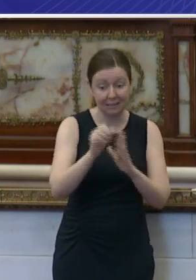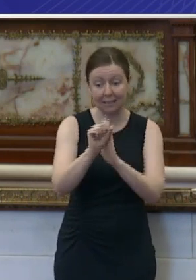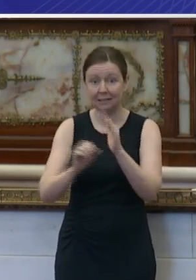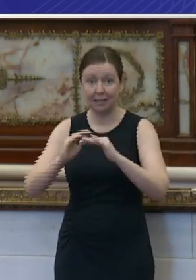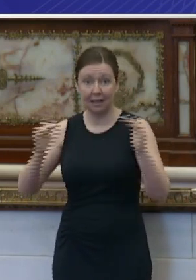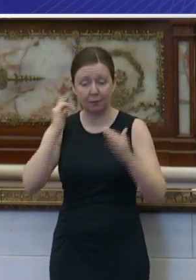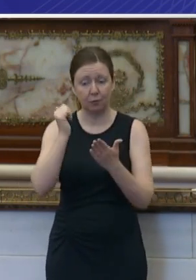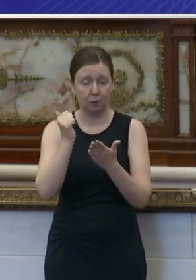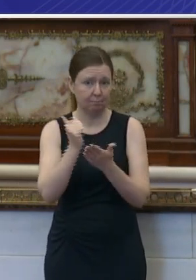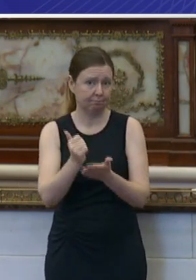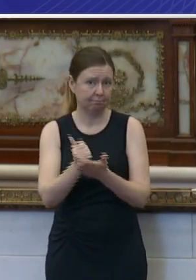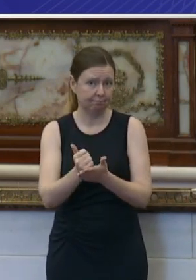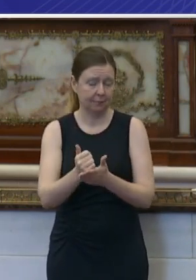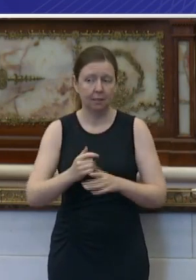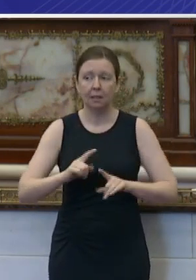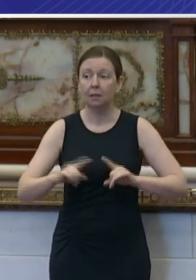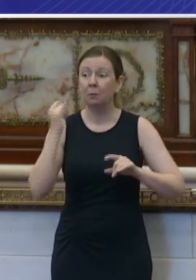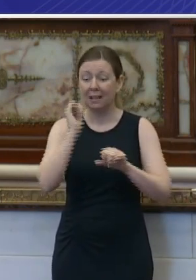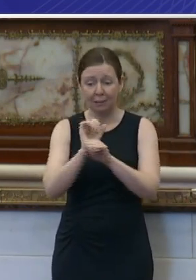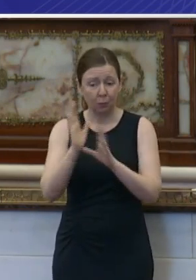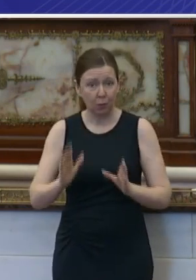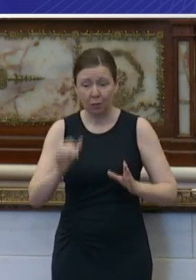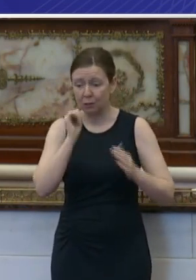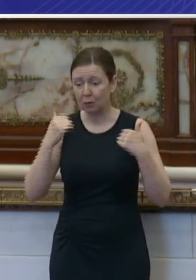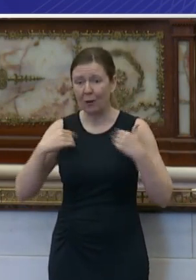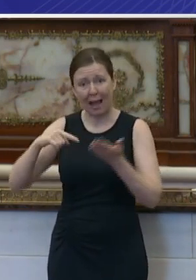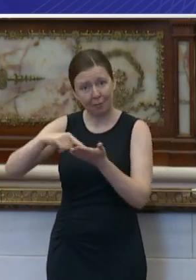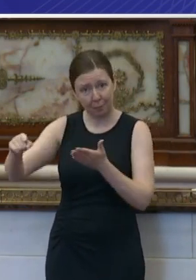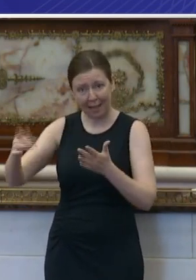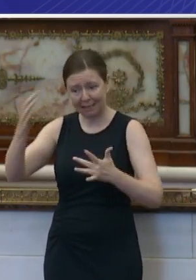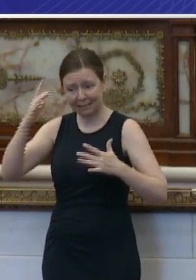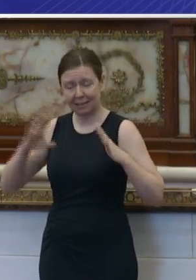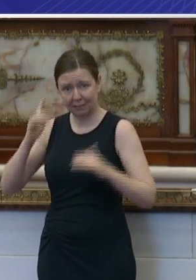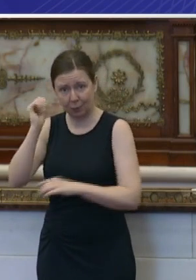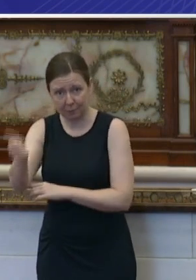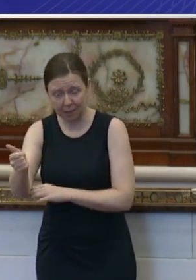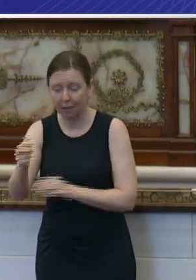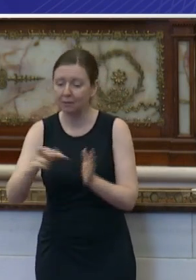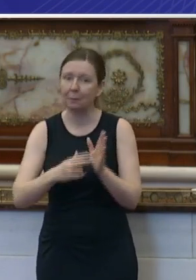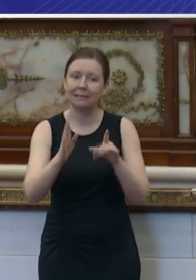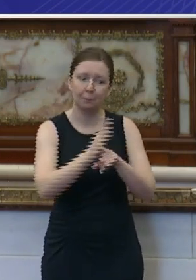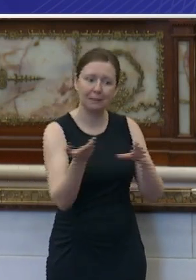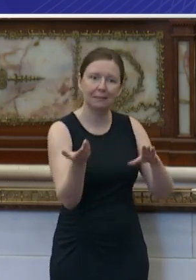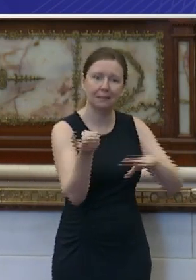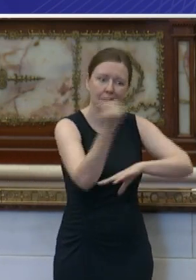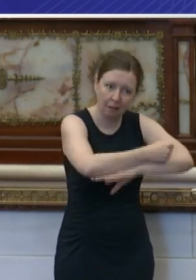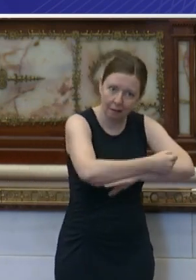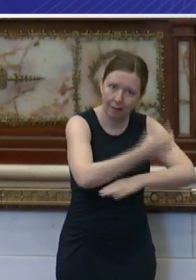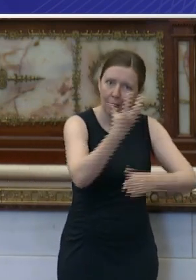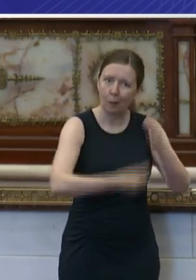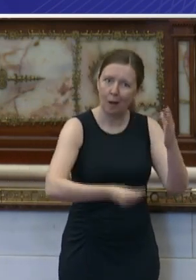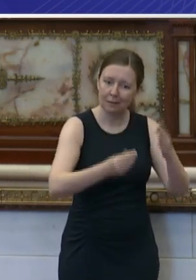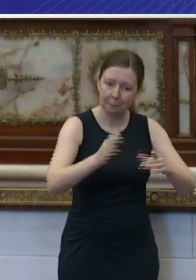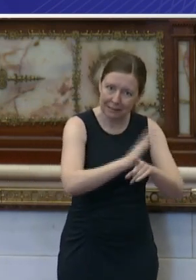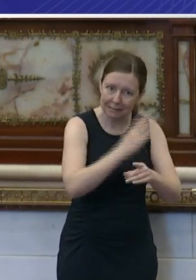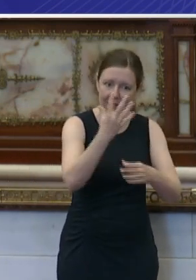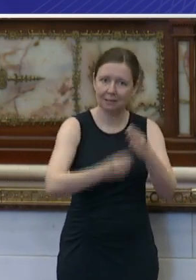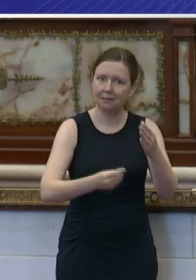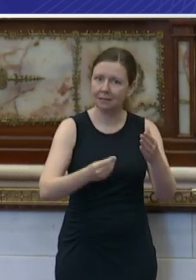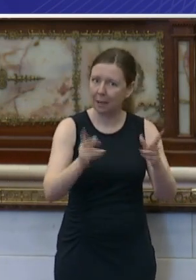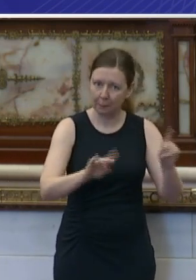for these businesses. But if workers don't have paid sick leave, it will result in closures, lost business, and lost lives.